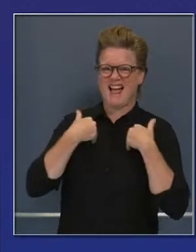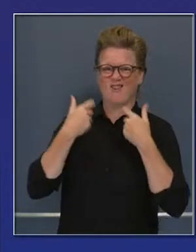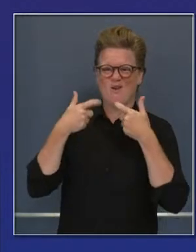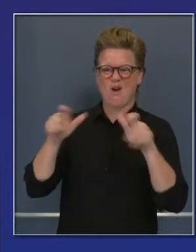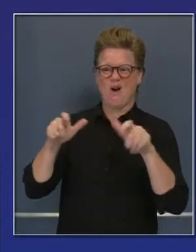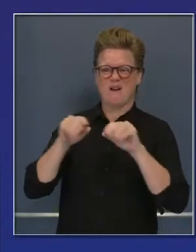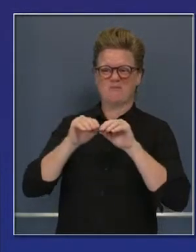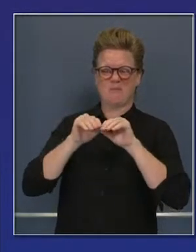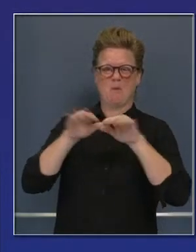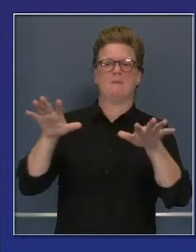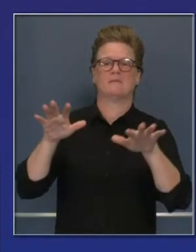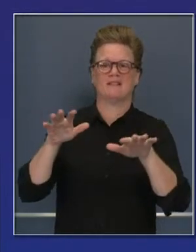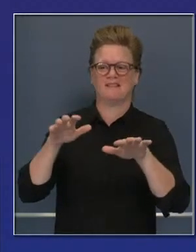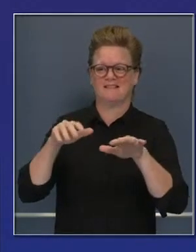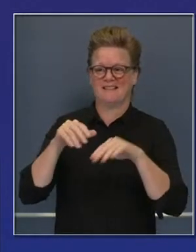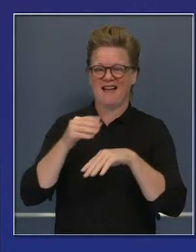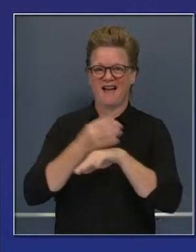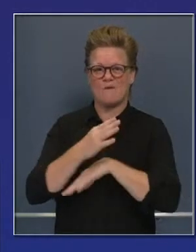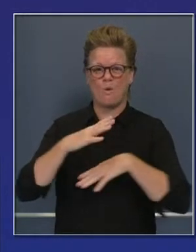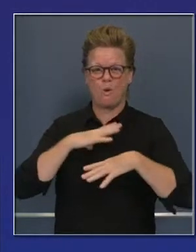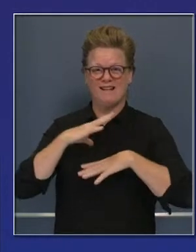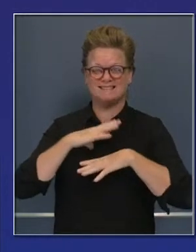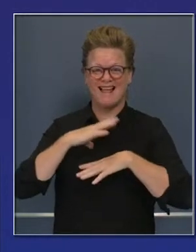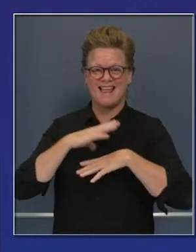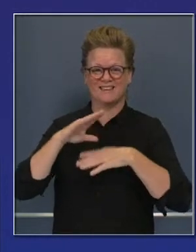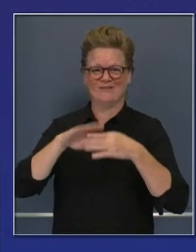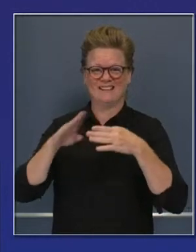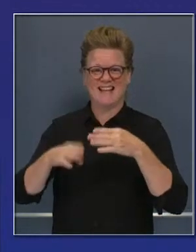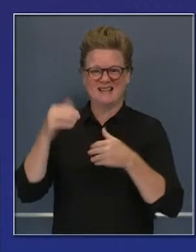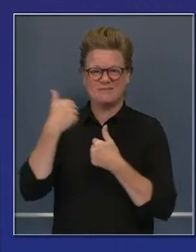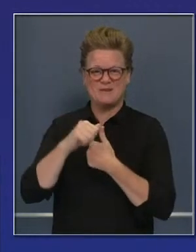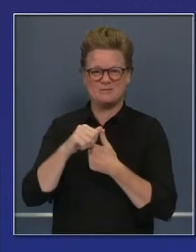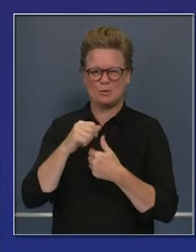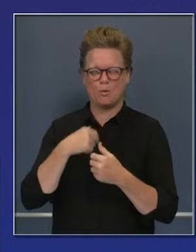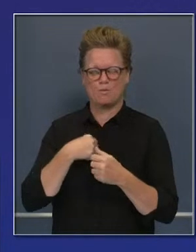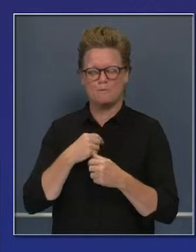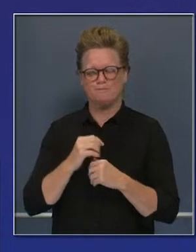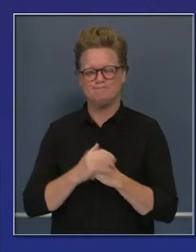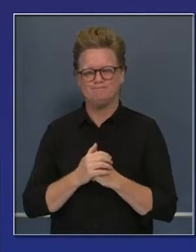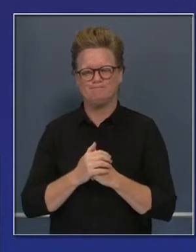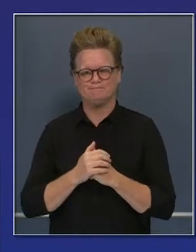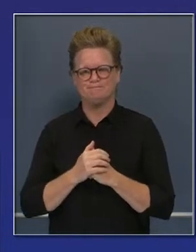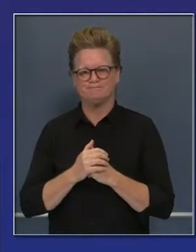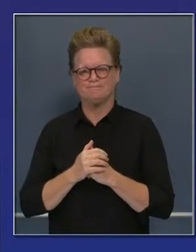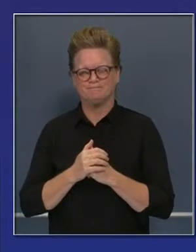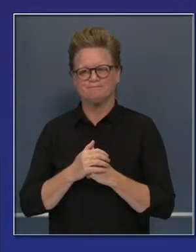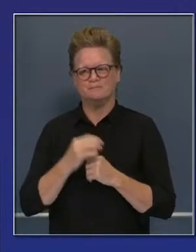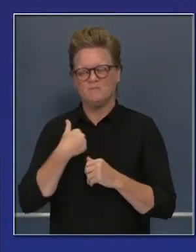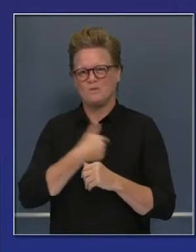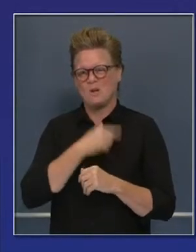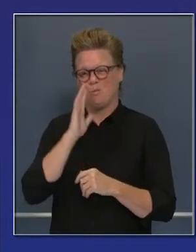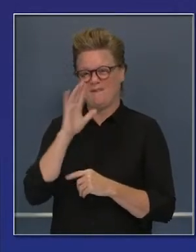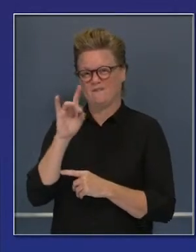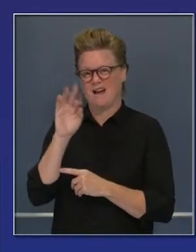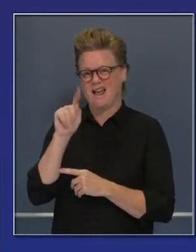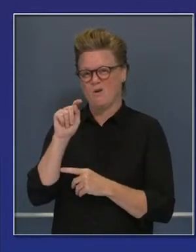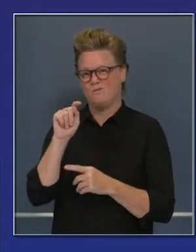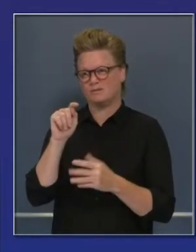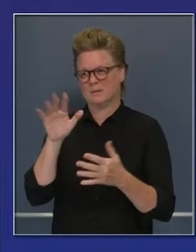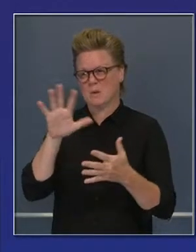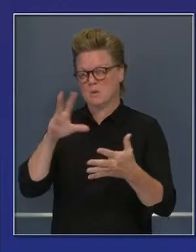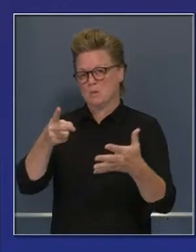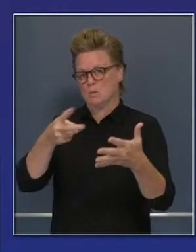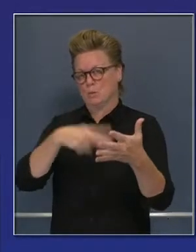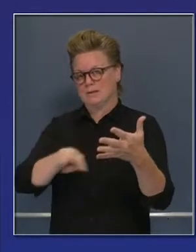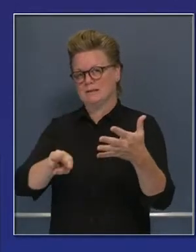large surge of transmissions tended to occur 2 to 3 weeks after, say, 4th of July, other